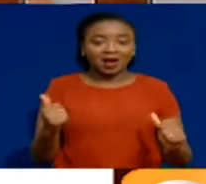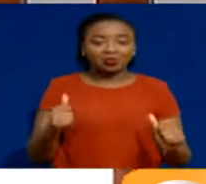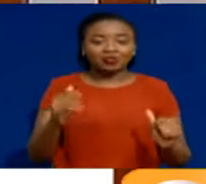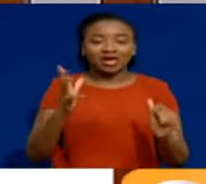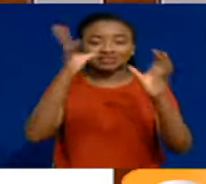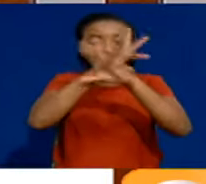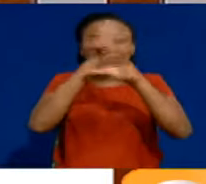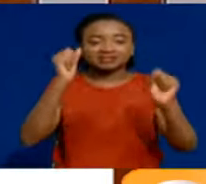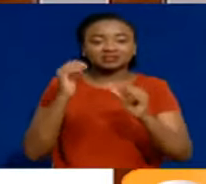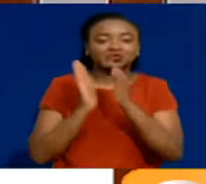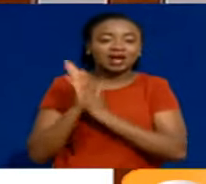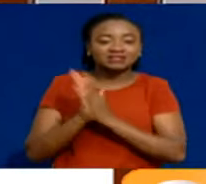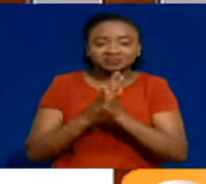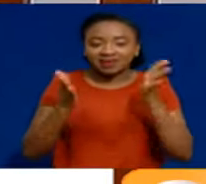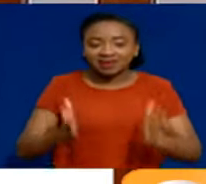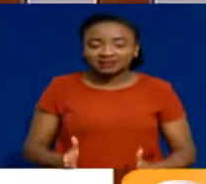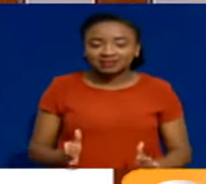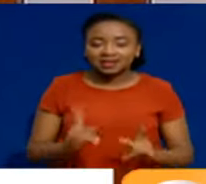I'm now launching